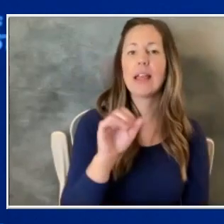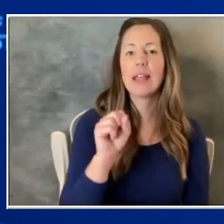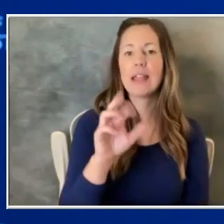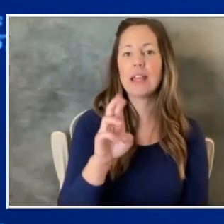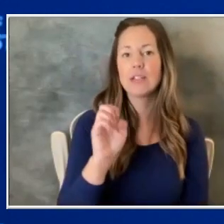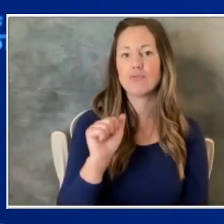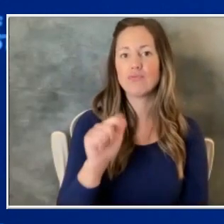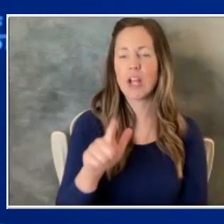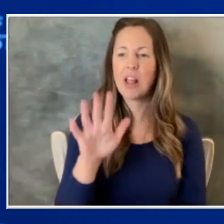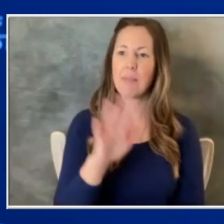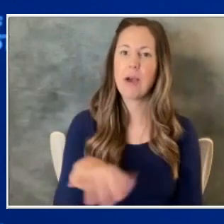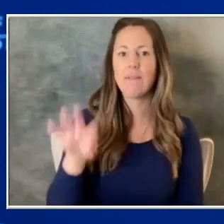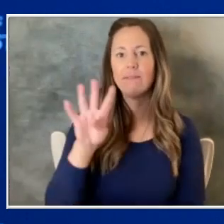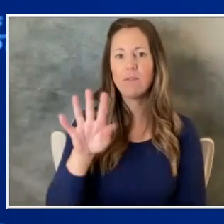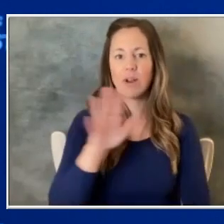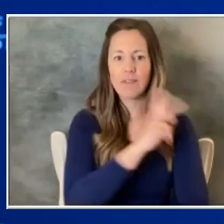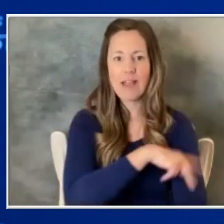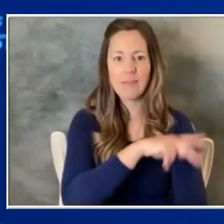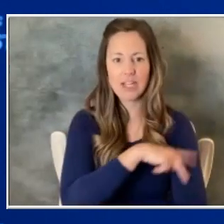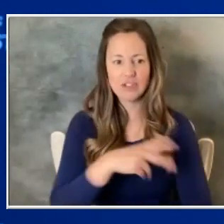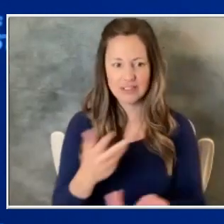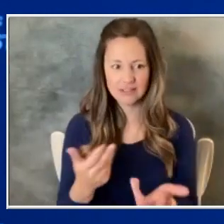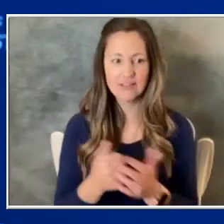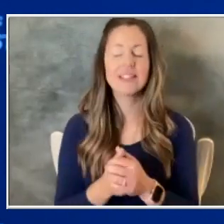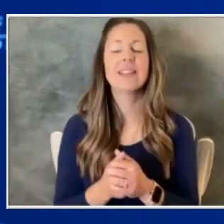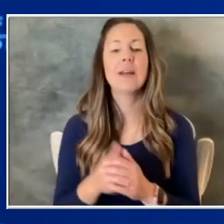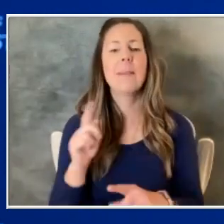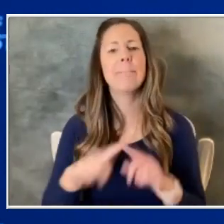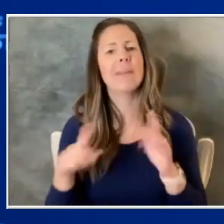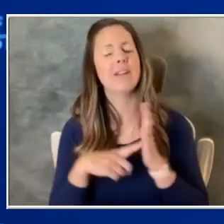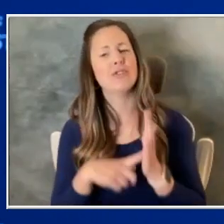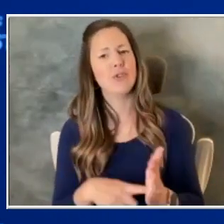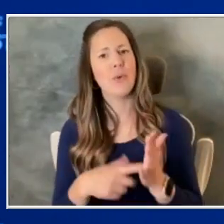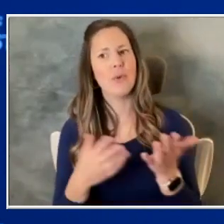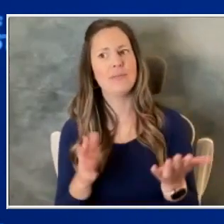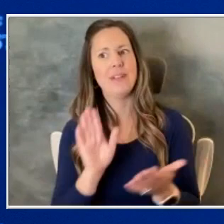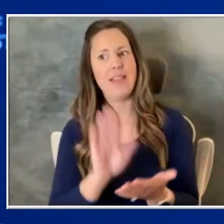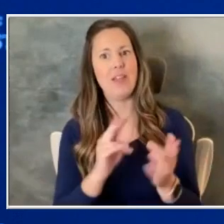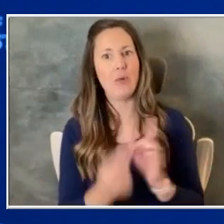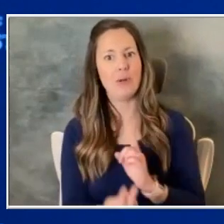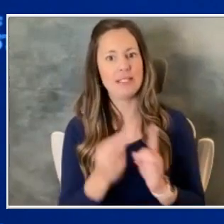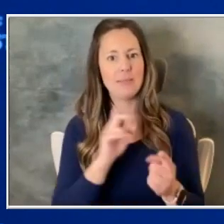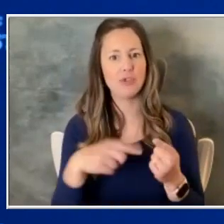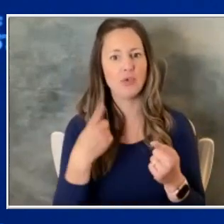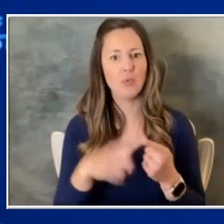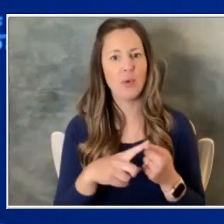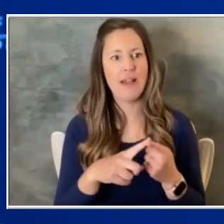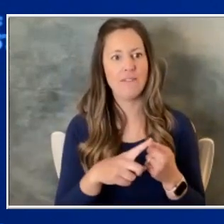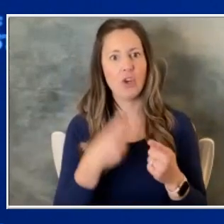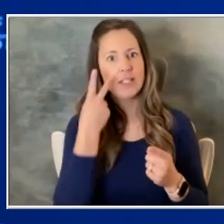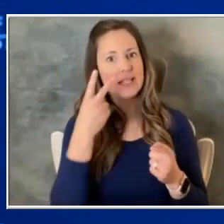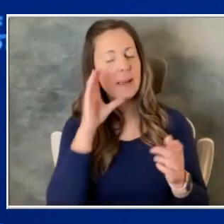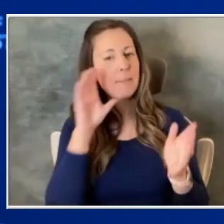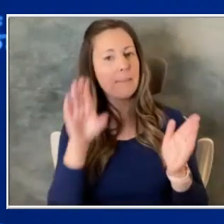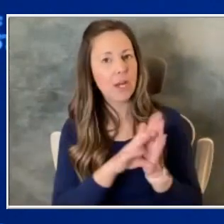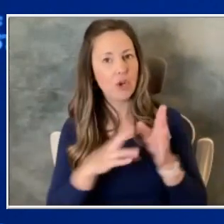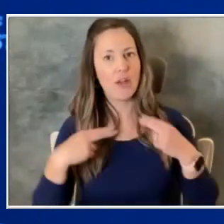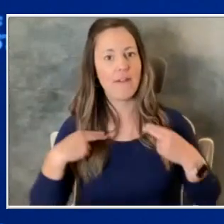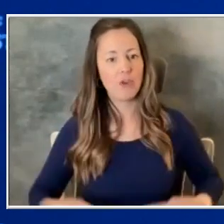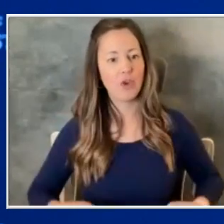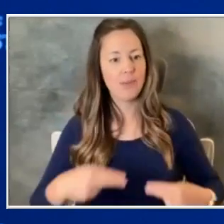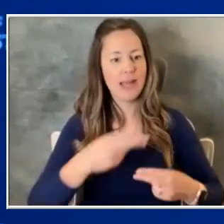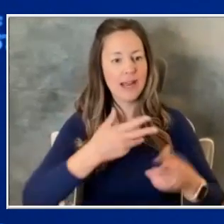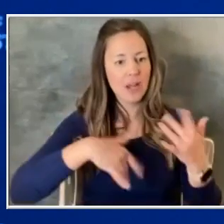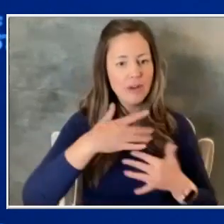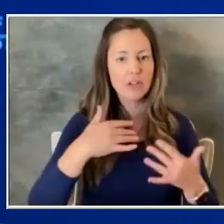45 patients, 45 people. But what it showed was that their perceptions when looking at pictures of human interaction or human social